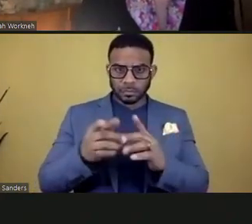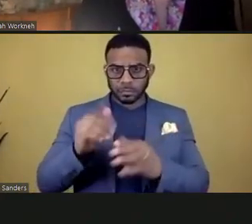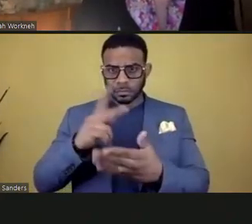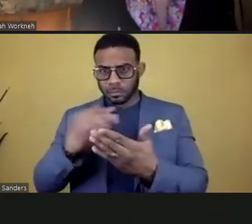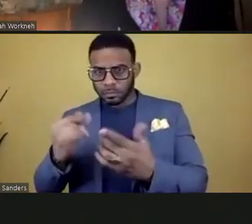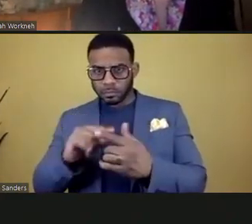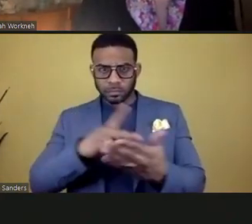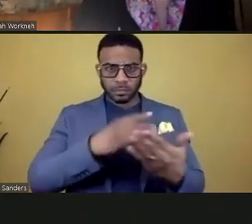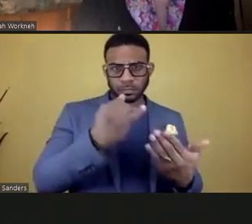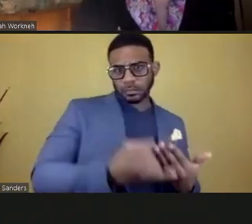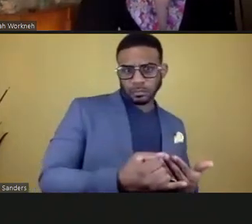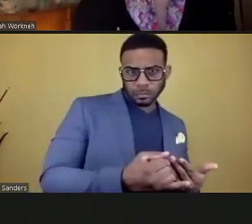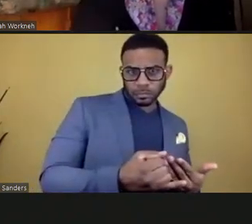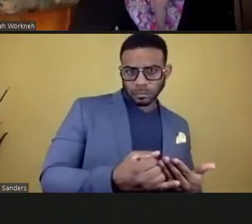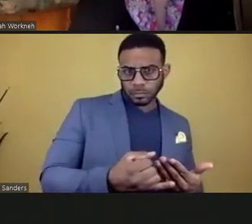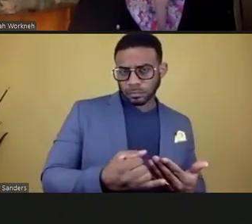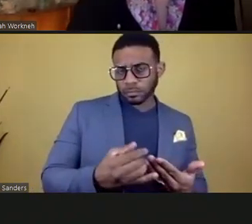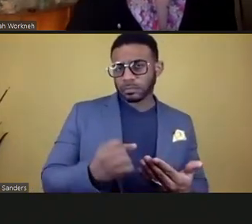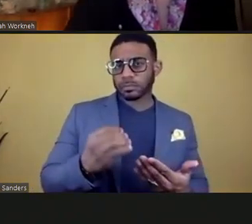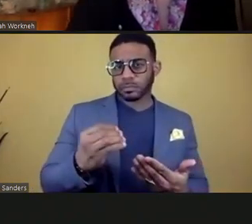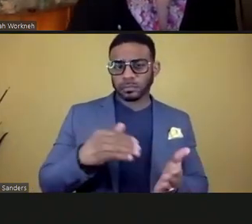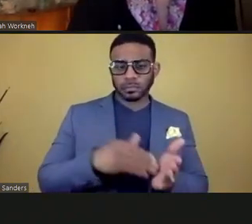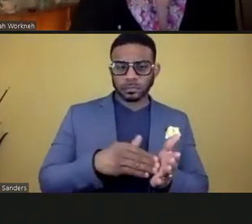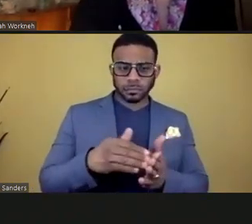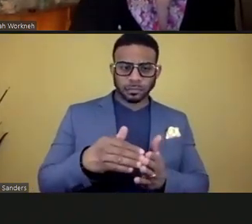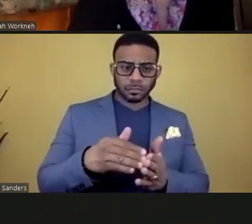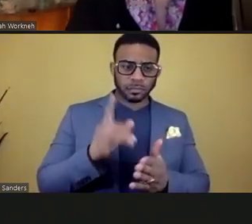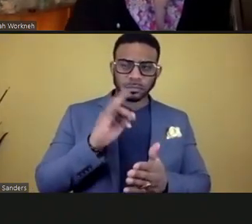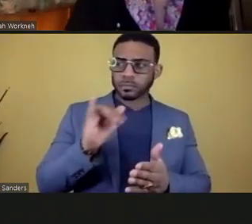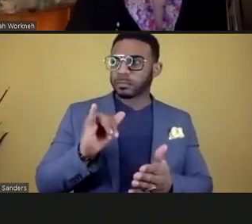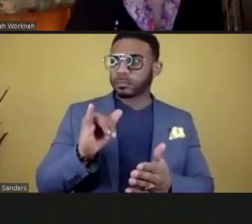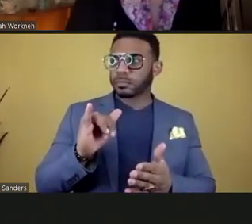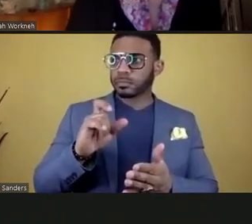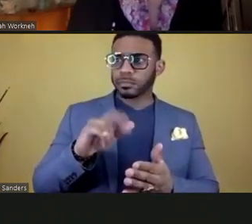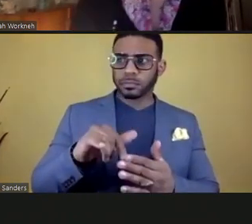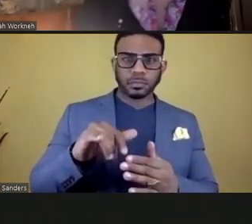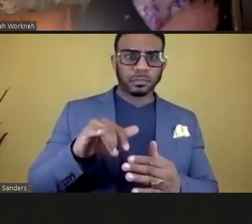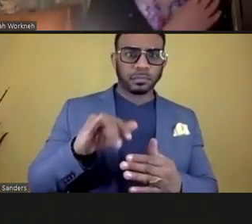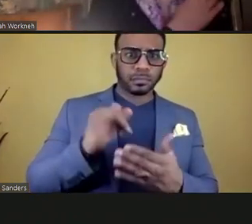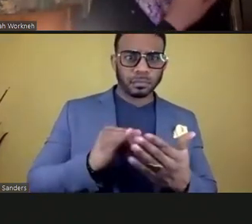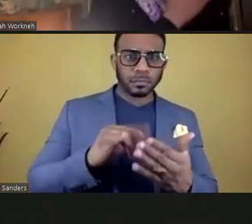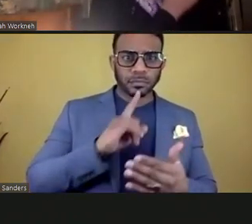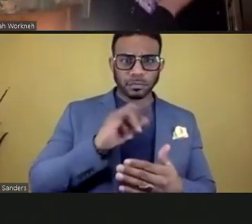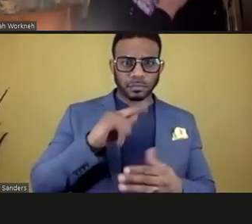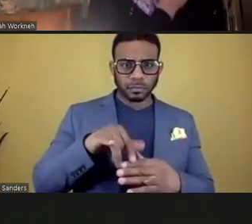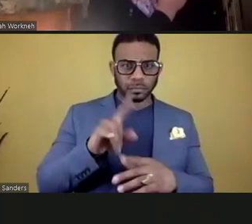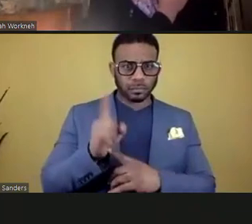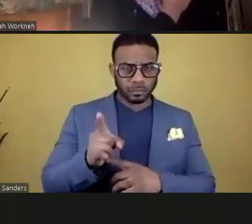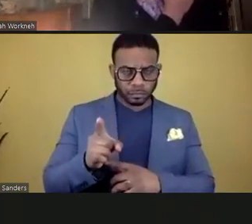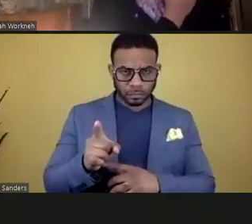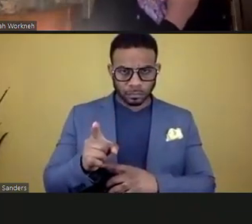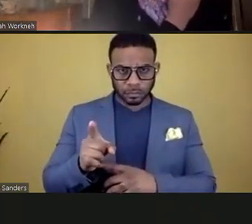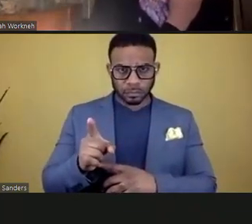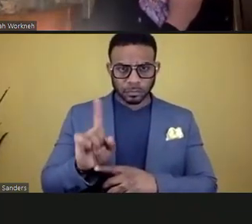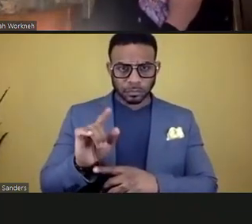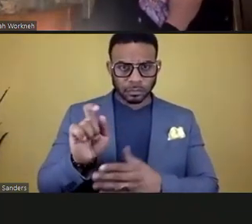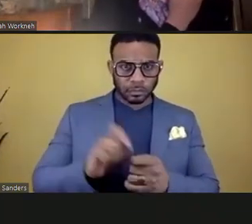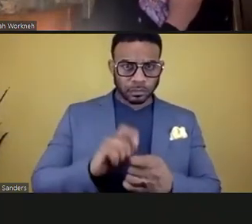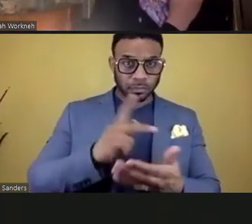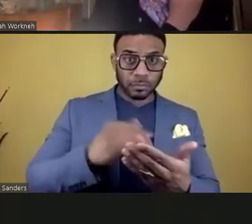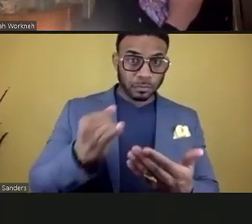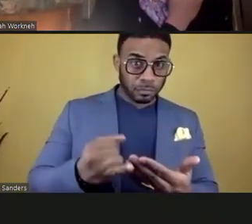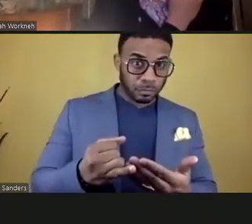to project. And so oftentimes it's like meeting that artist where they're at in that moment and with a certain